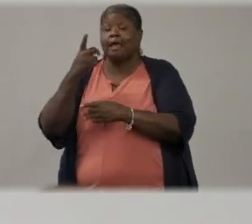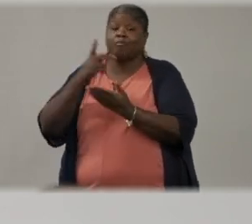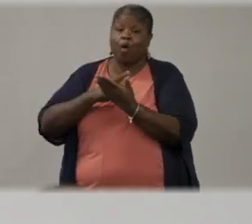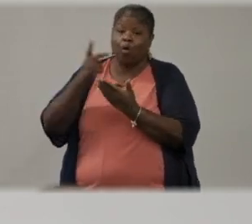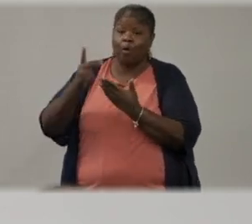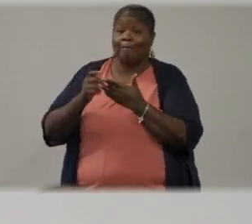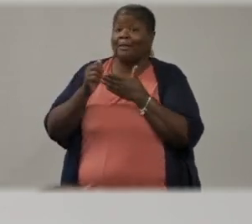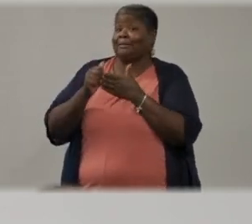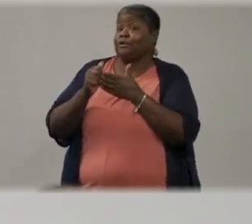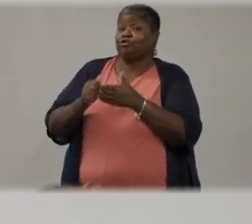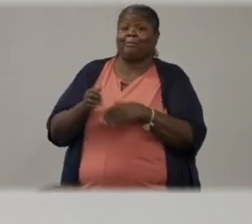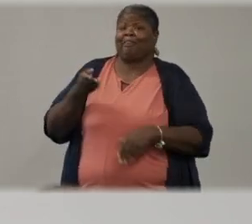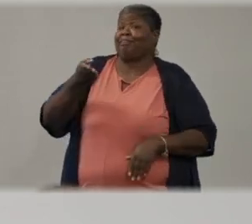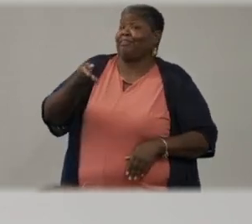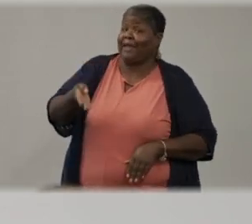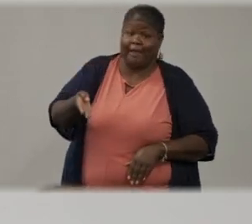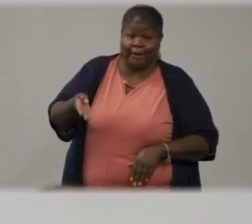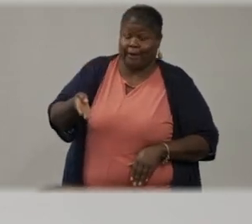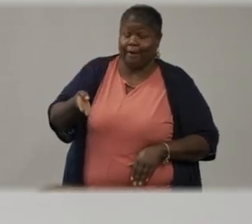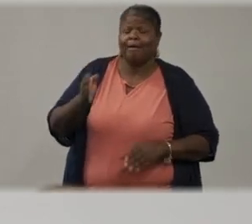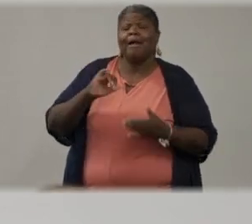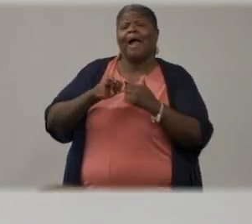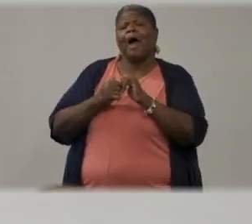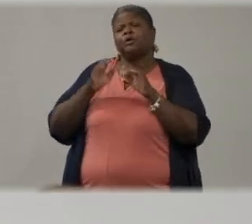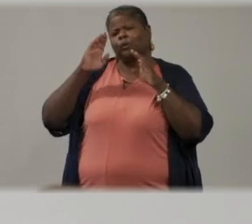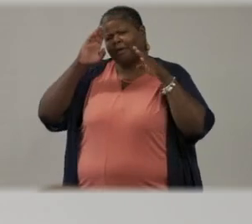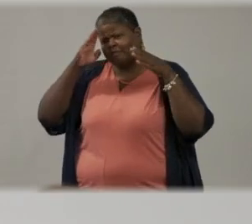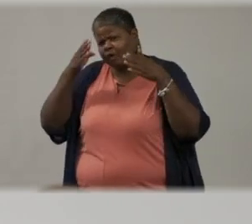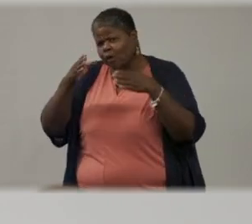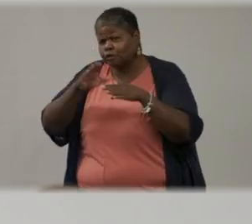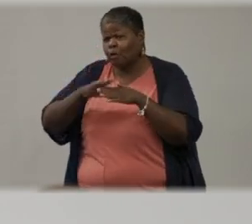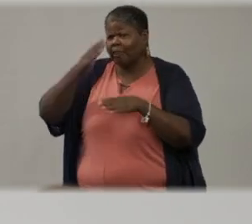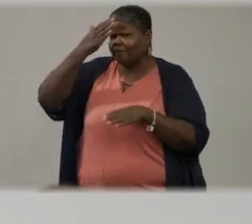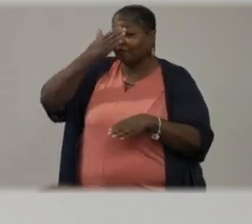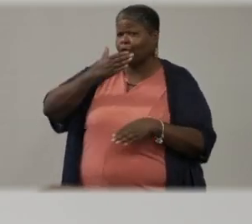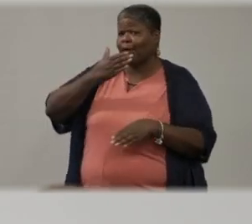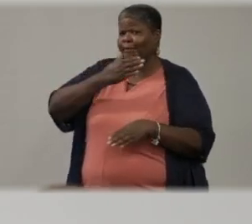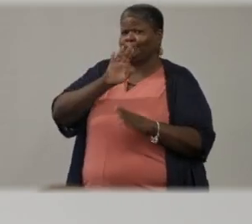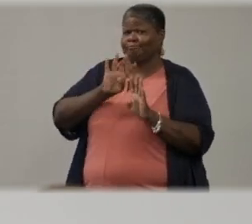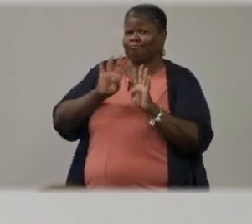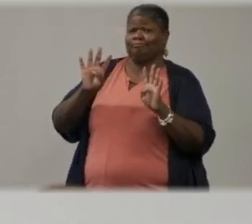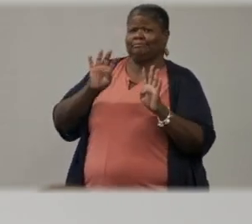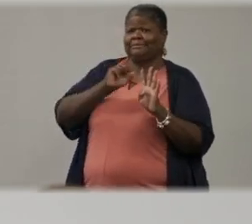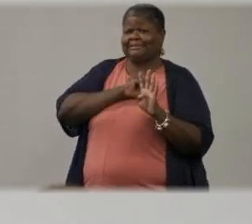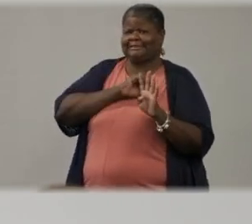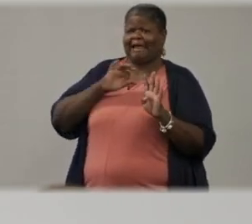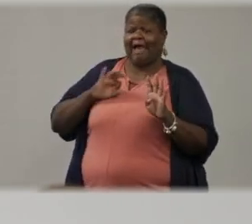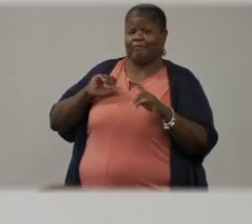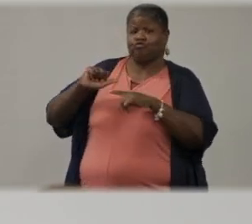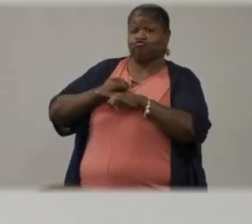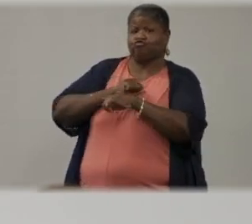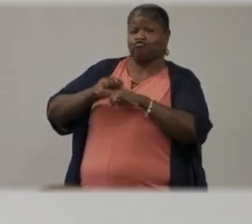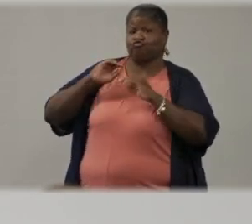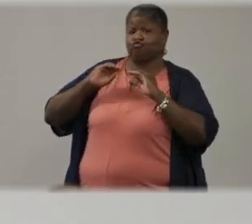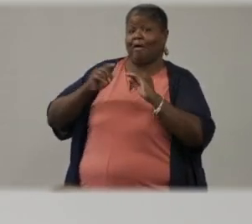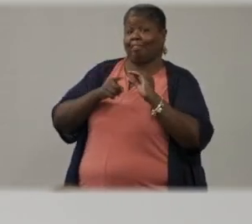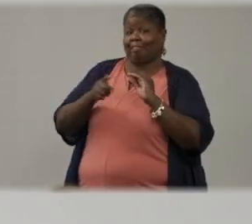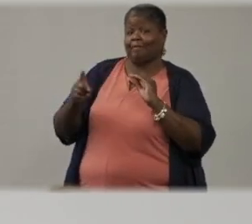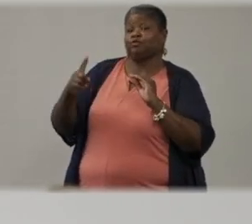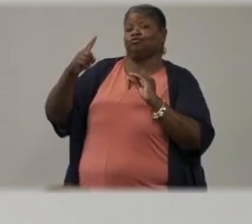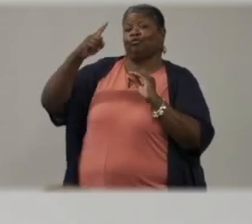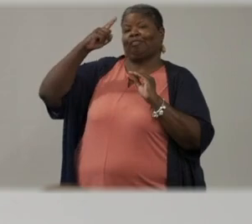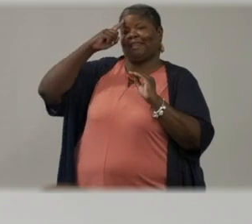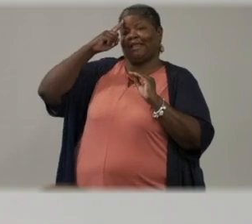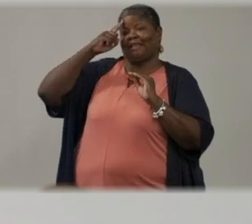always there. Talk a little bit how we focused on frontline staff and how we've got to train them to think like an